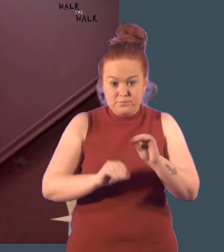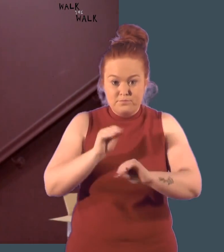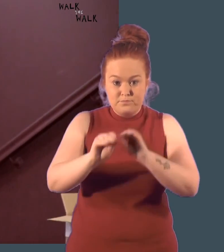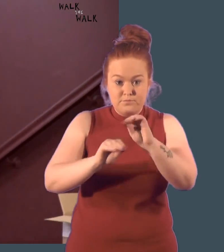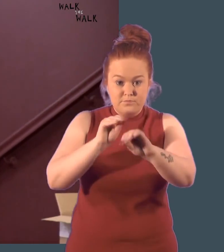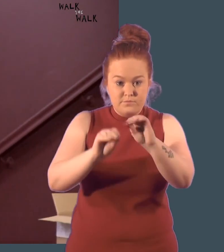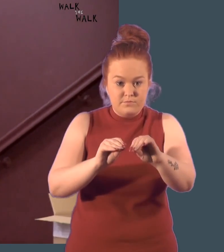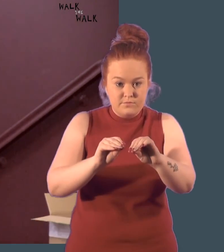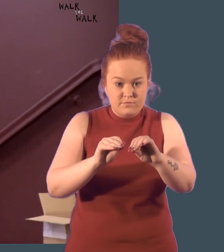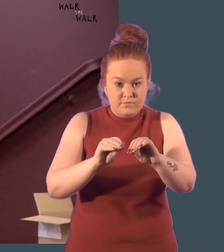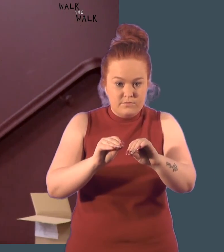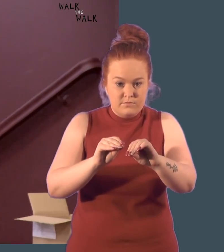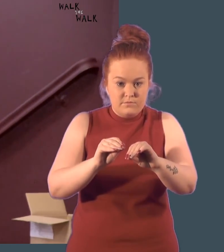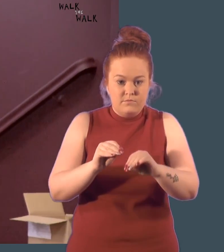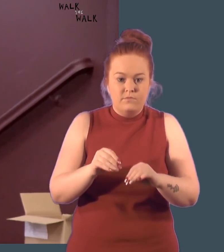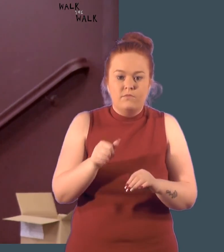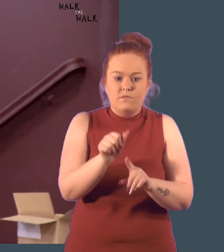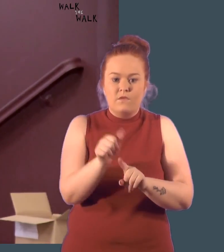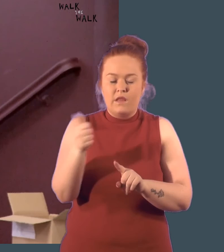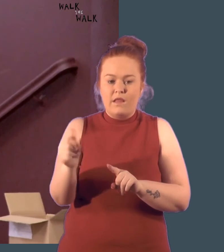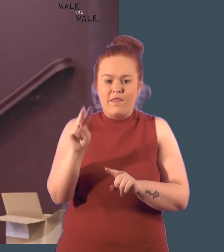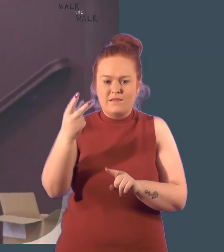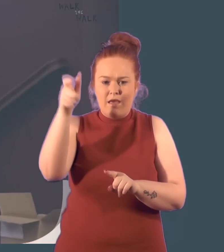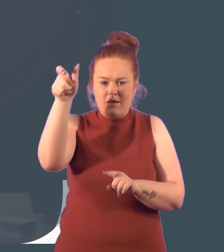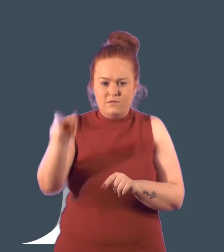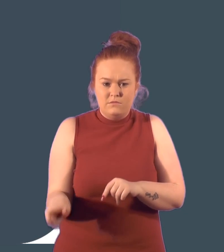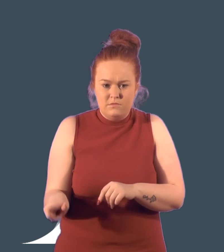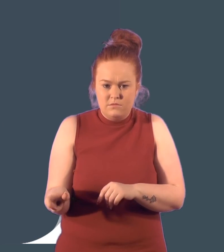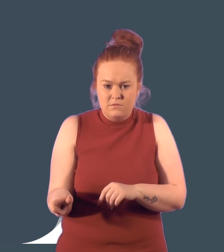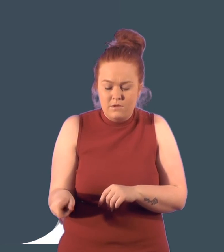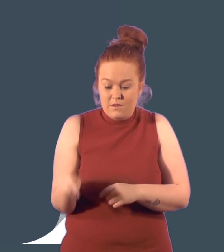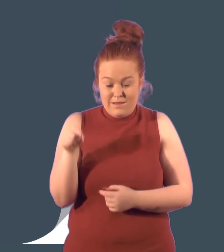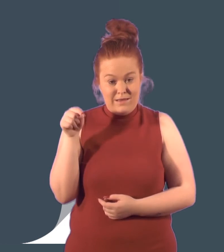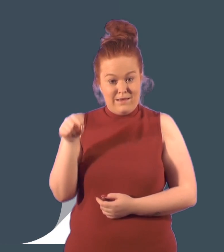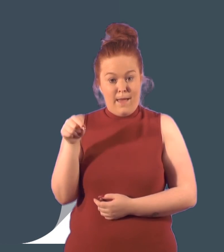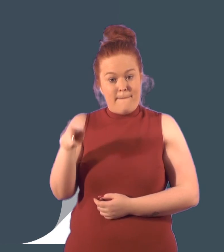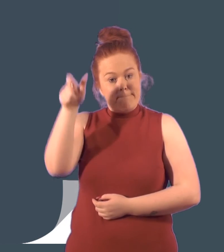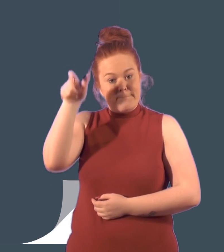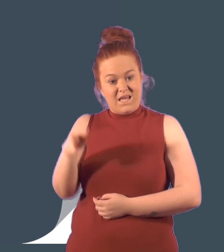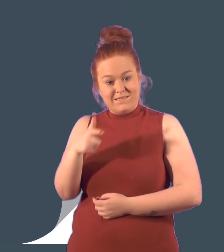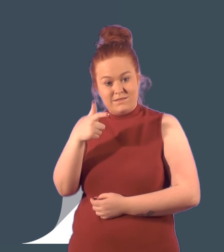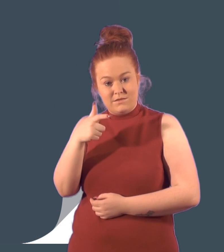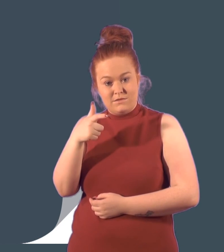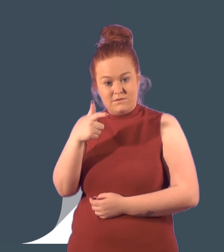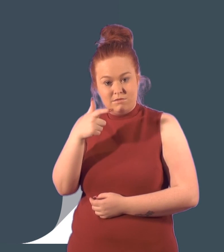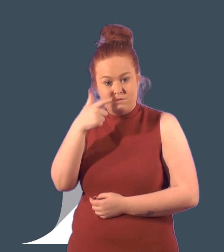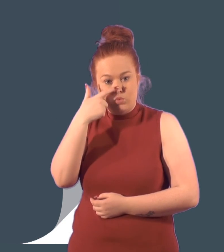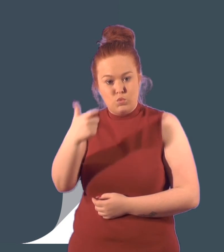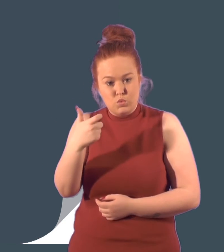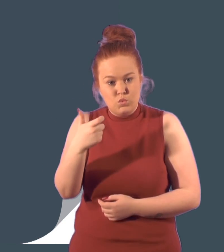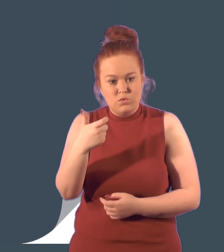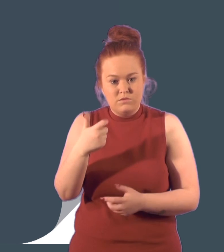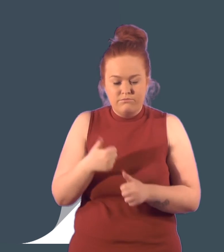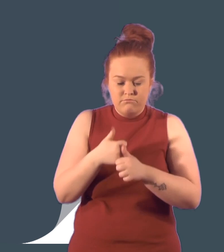on the ladder, I want you to go into the second column, which says, what could this person or these